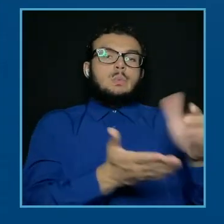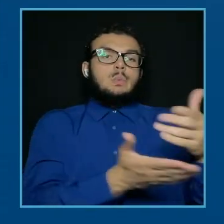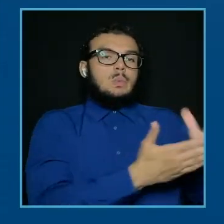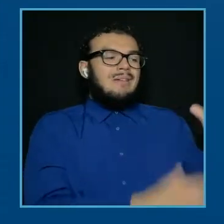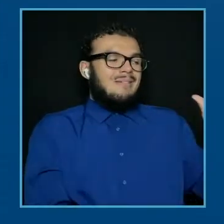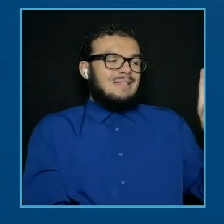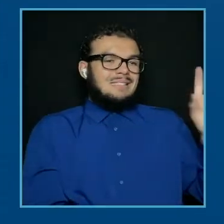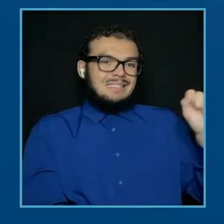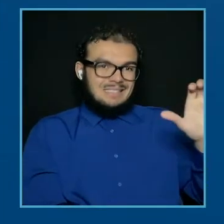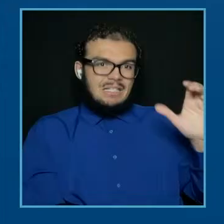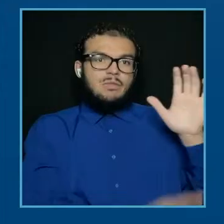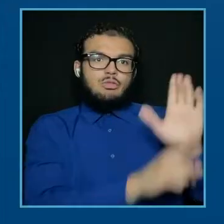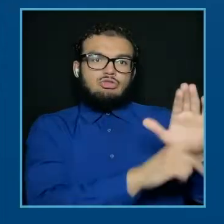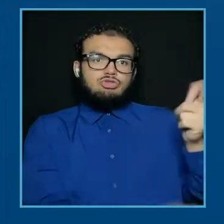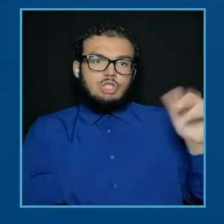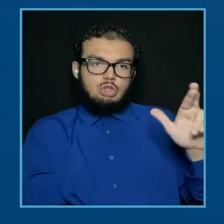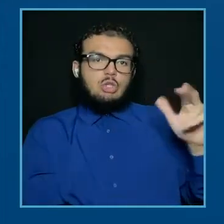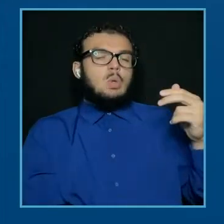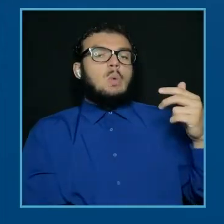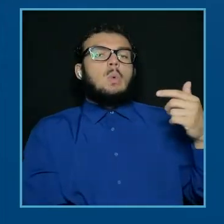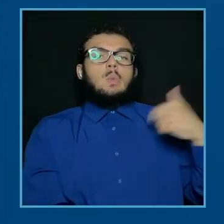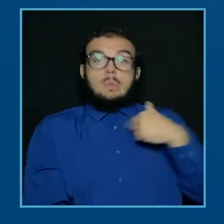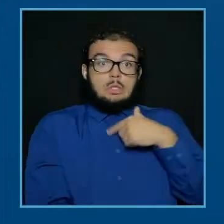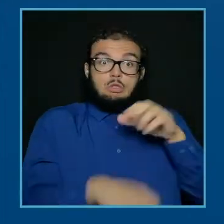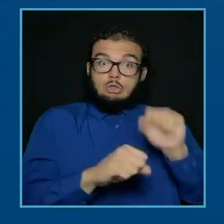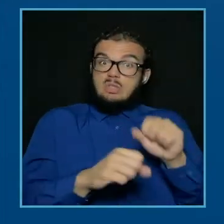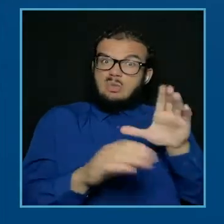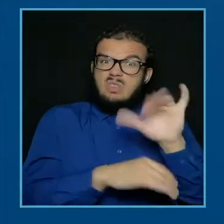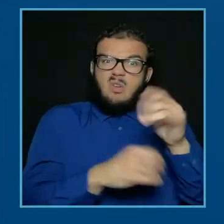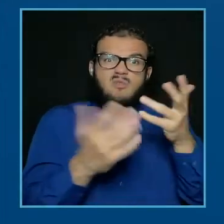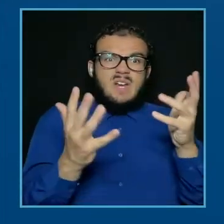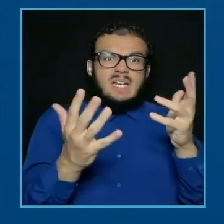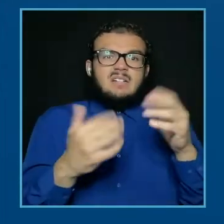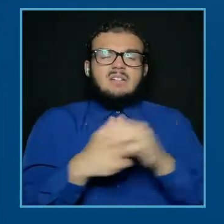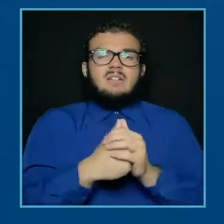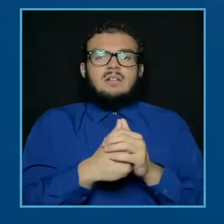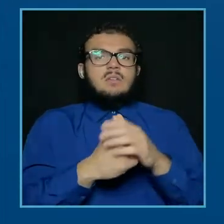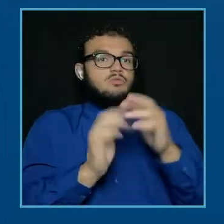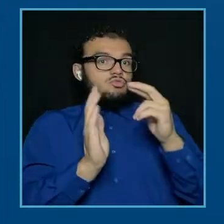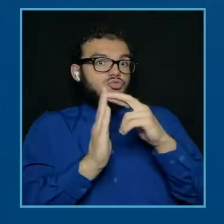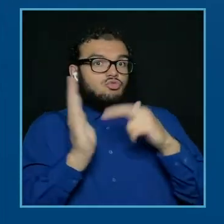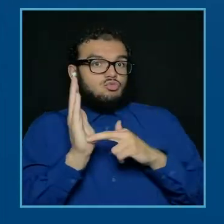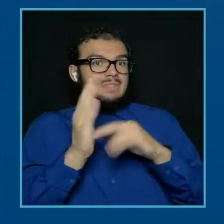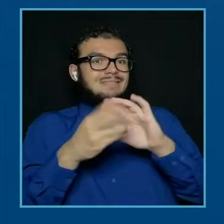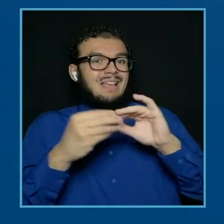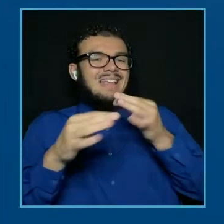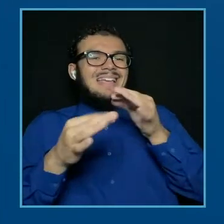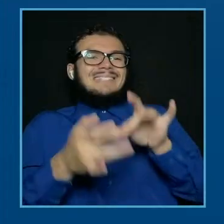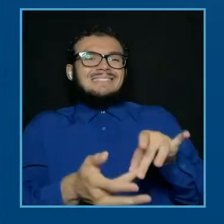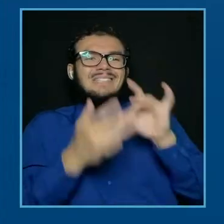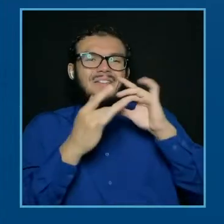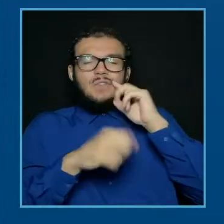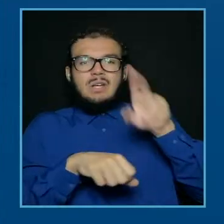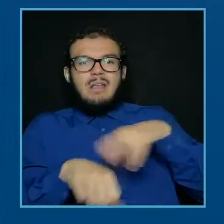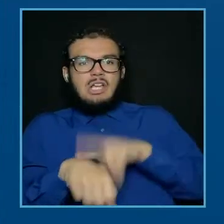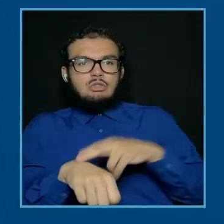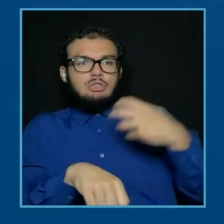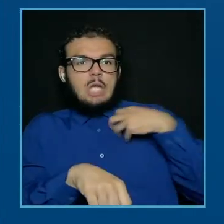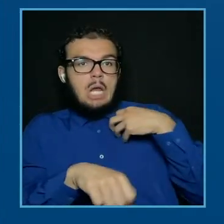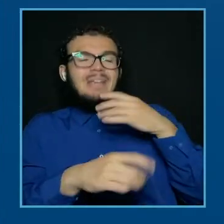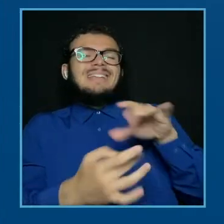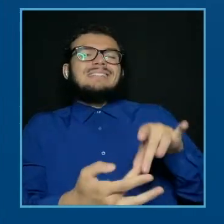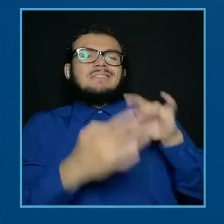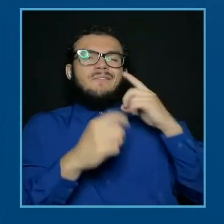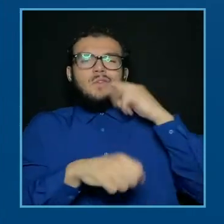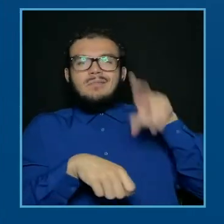chair's gender, we could have done that. The rules currently say except for the national chair. It could have said except for the national